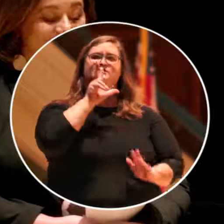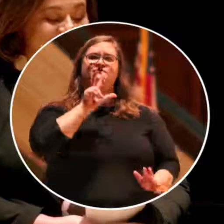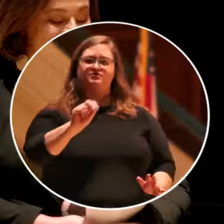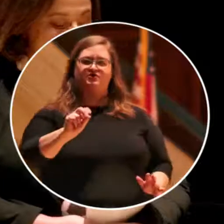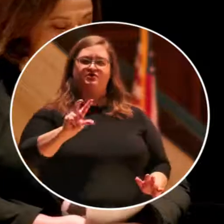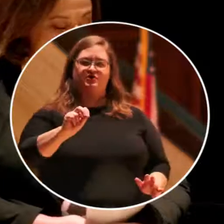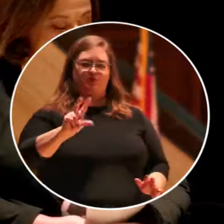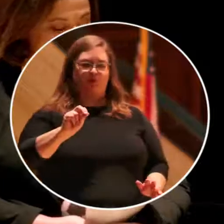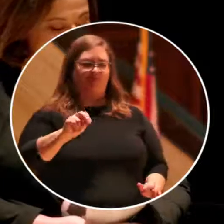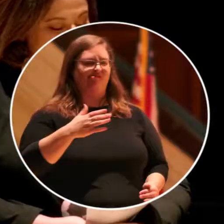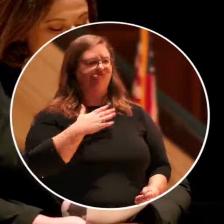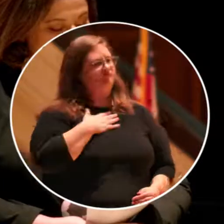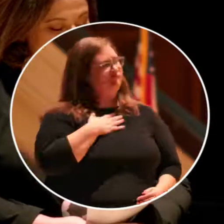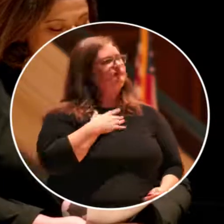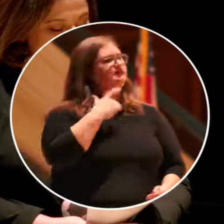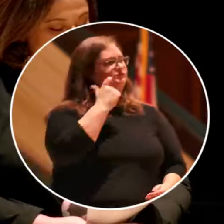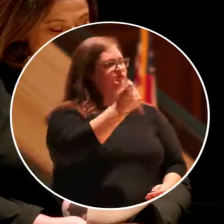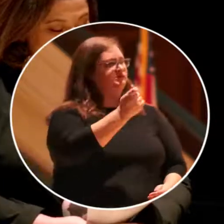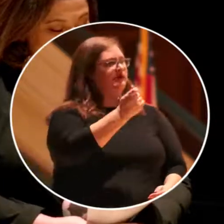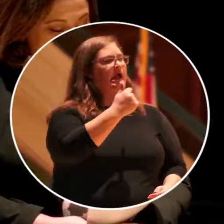always just looking for help.